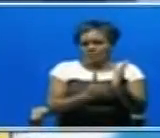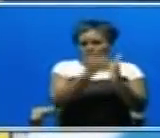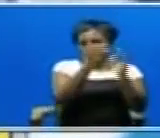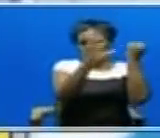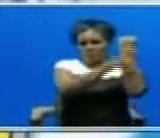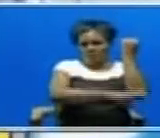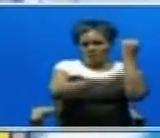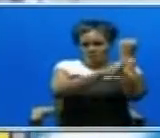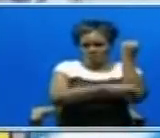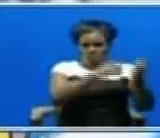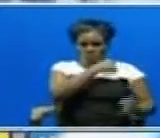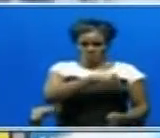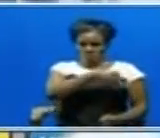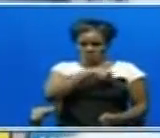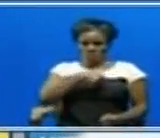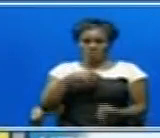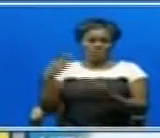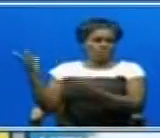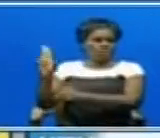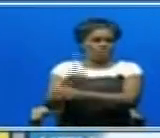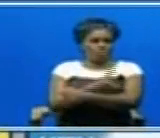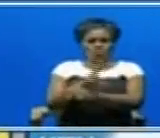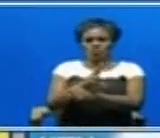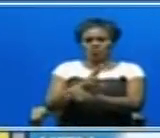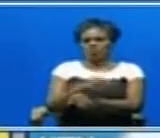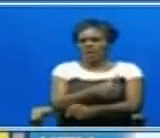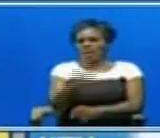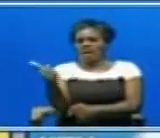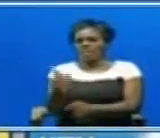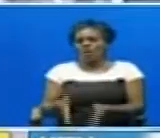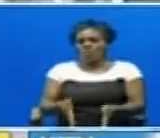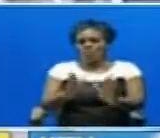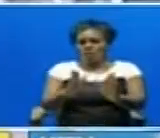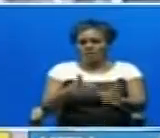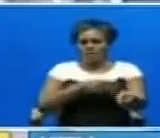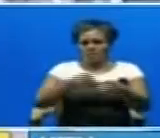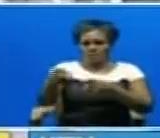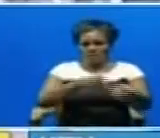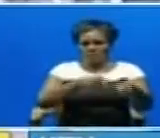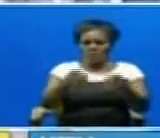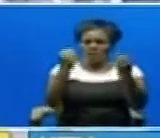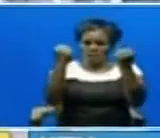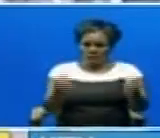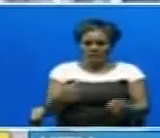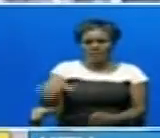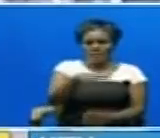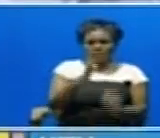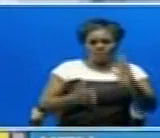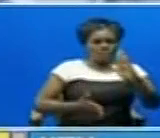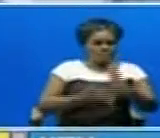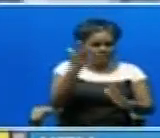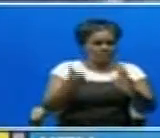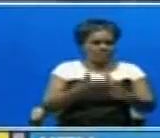countries like Switzerland, cable cars are used as an alternative means of transport to get to hard-to-reach areas in the quickest